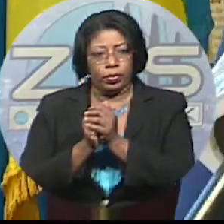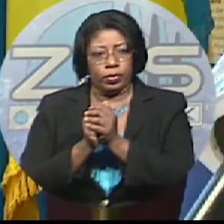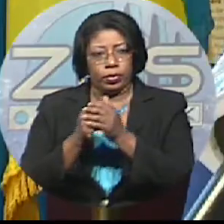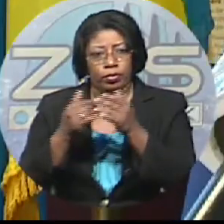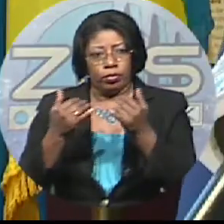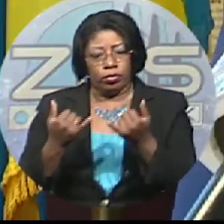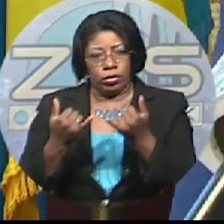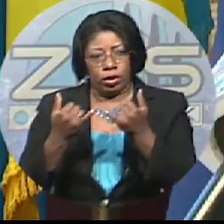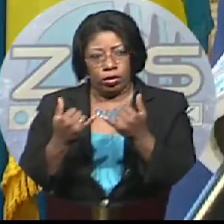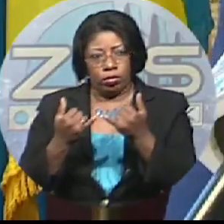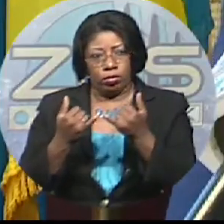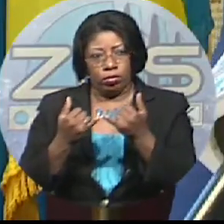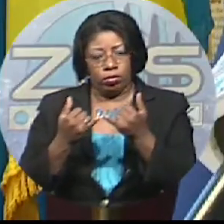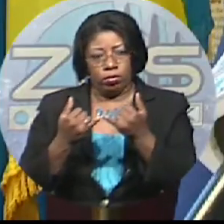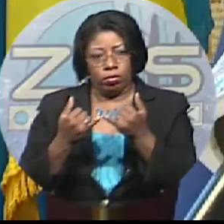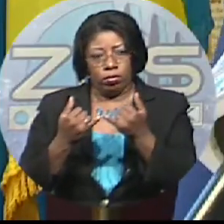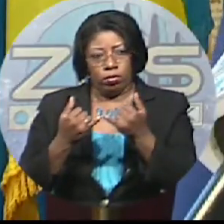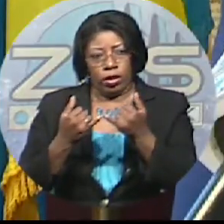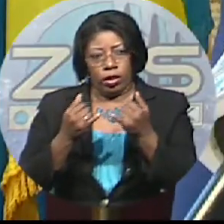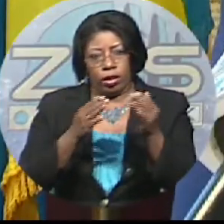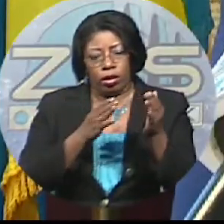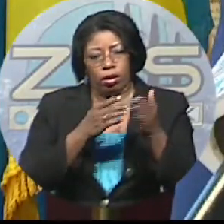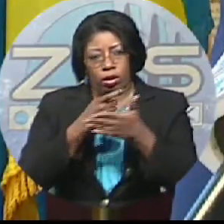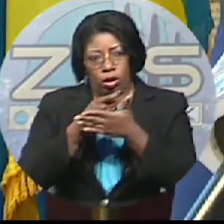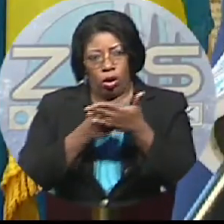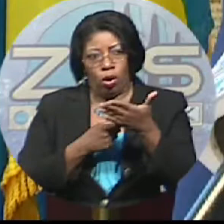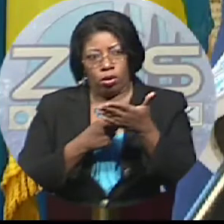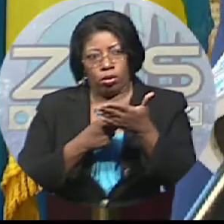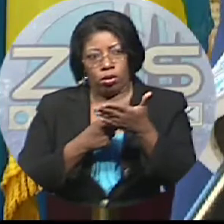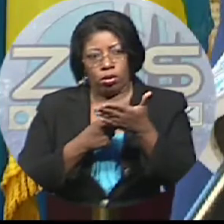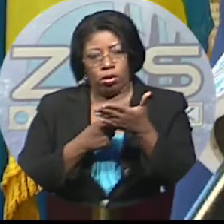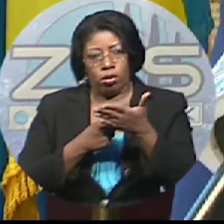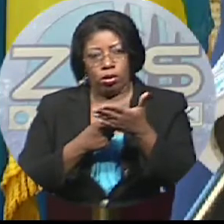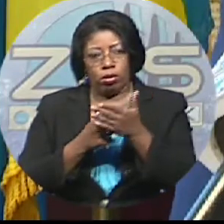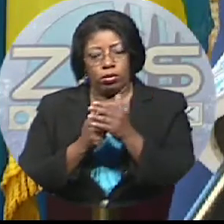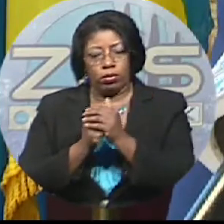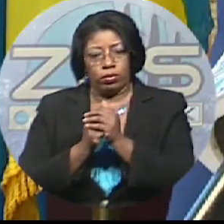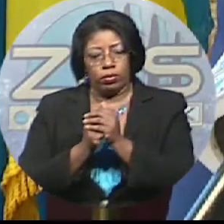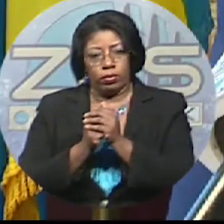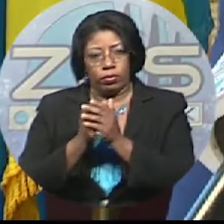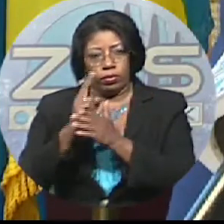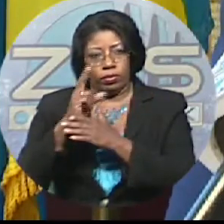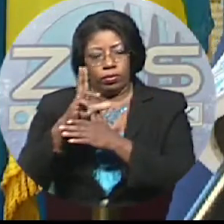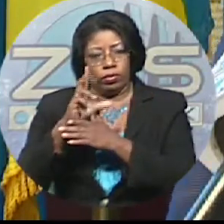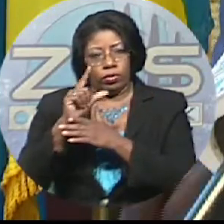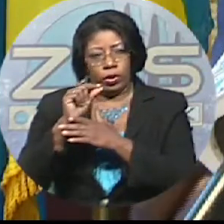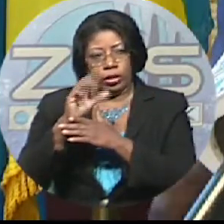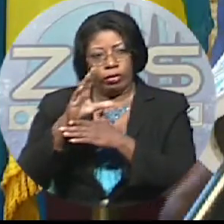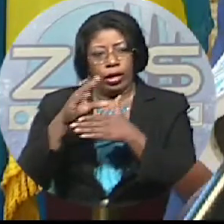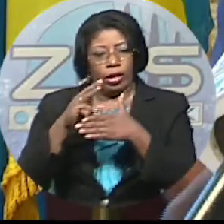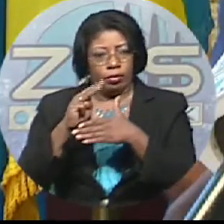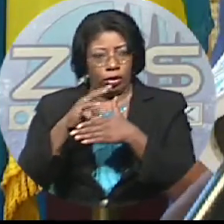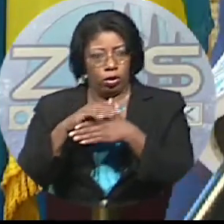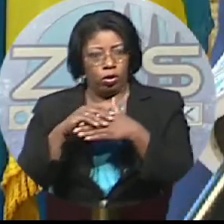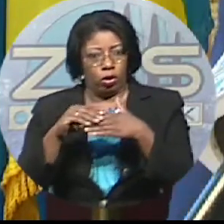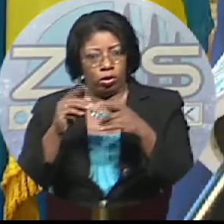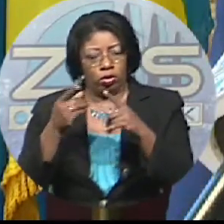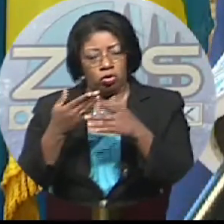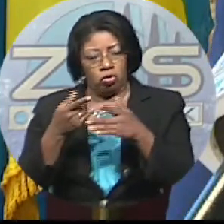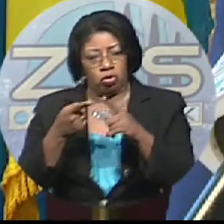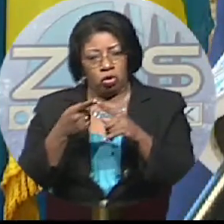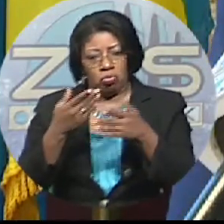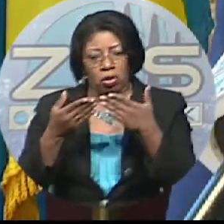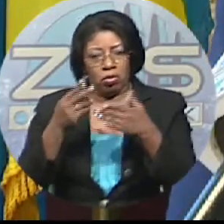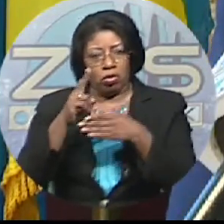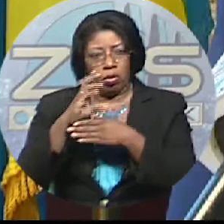plant that is settled upon, that the cost of that could be anywhere from 125 million to 200